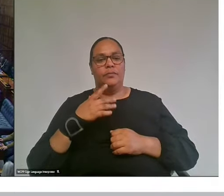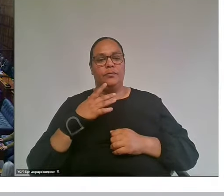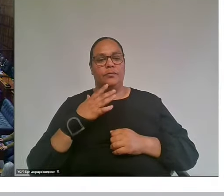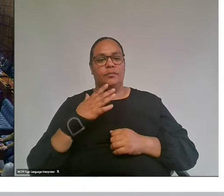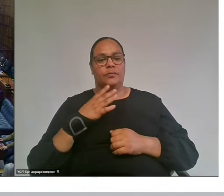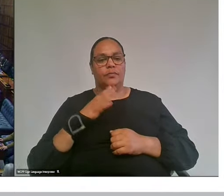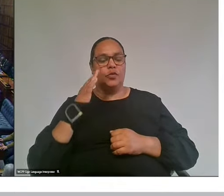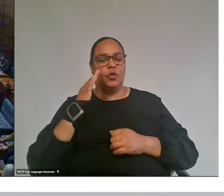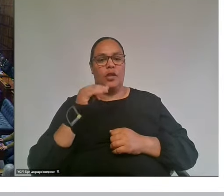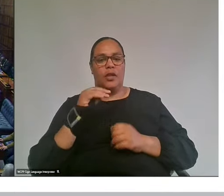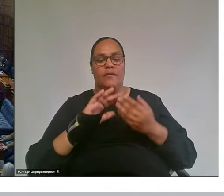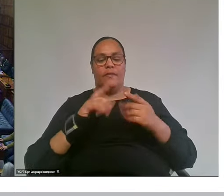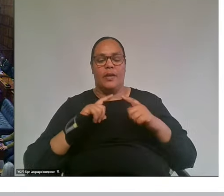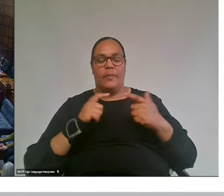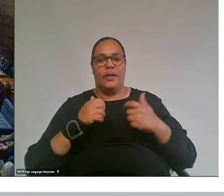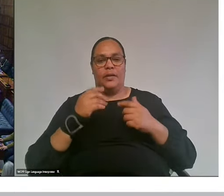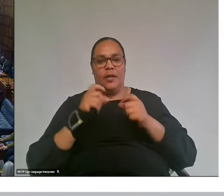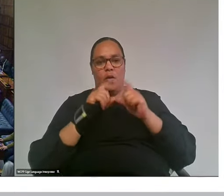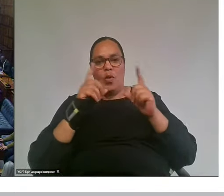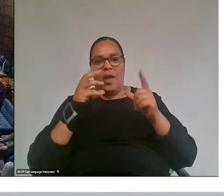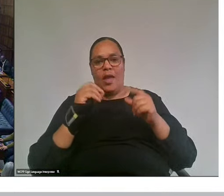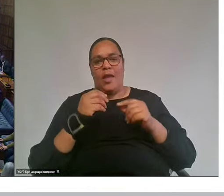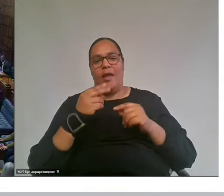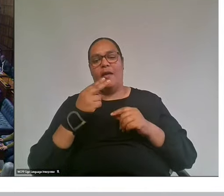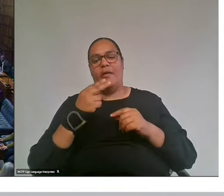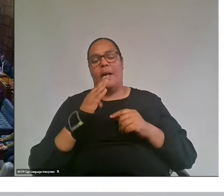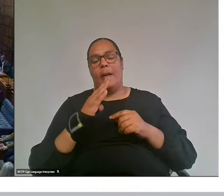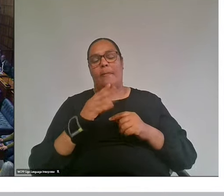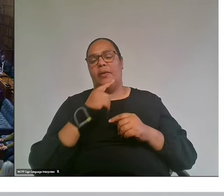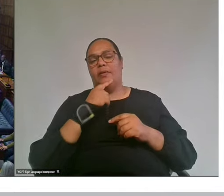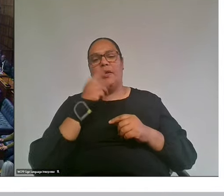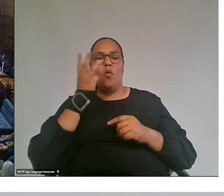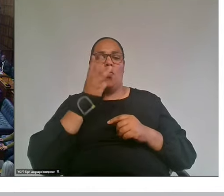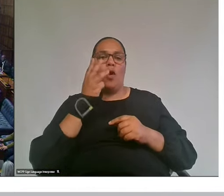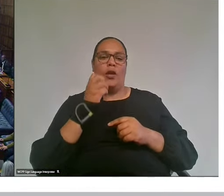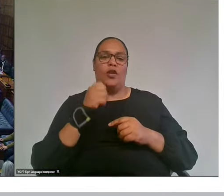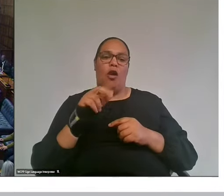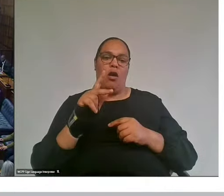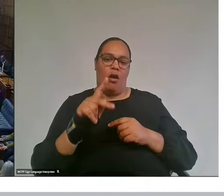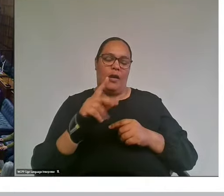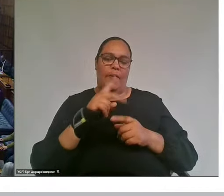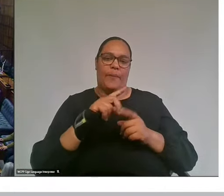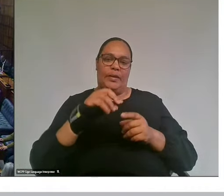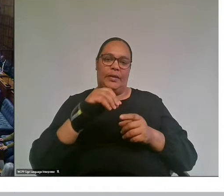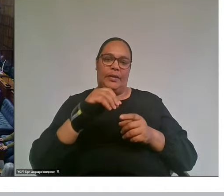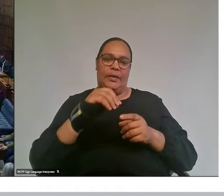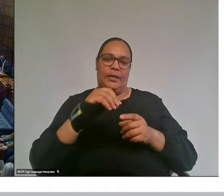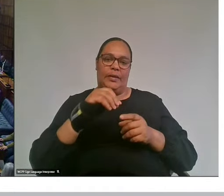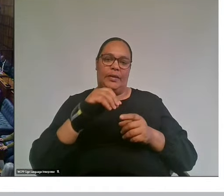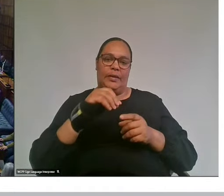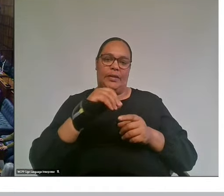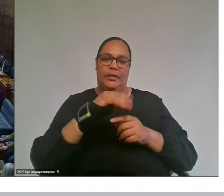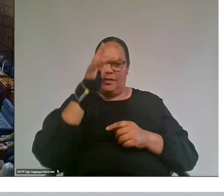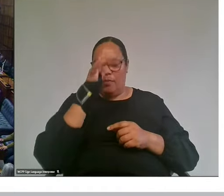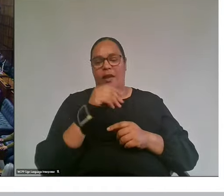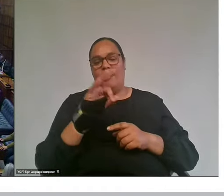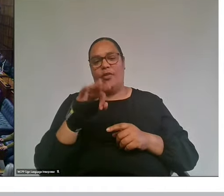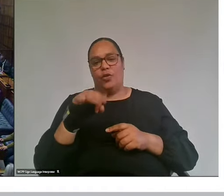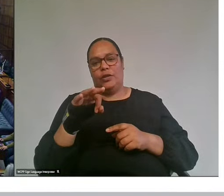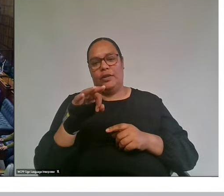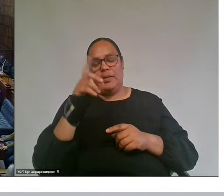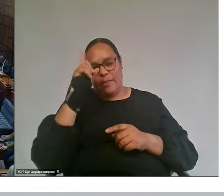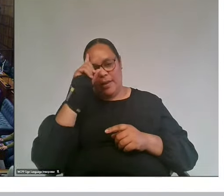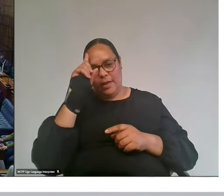that um there's a hub in stos called wine Arc and in stos there are 13